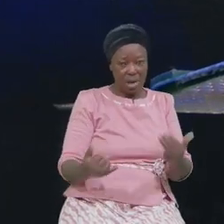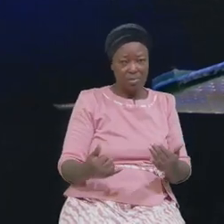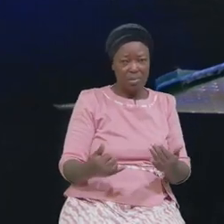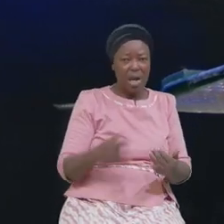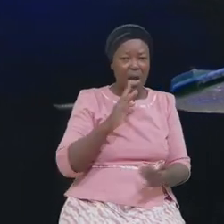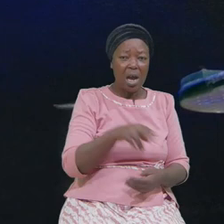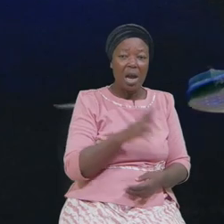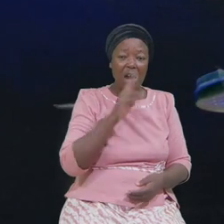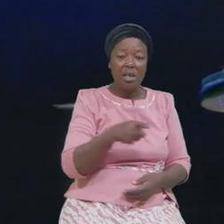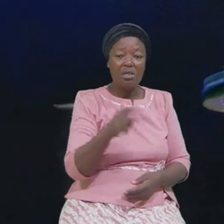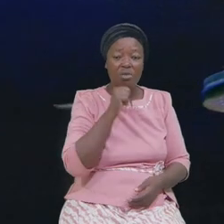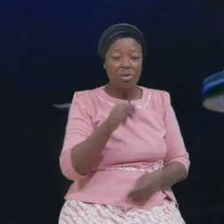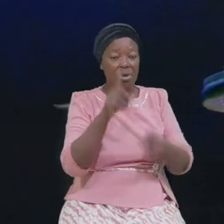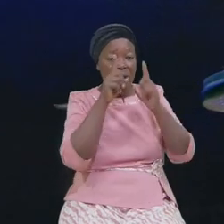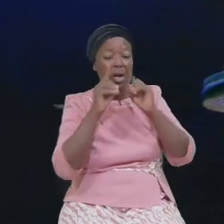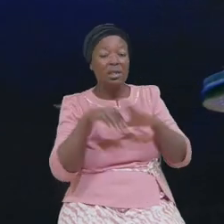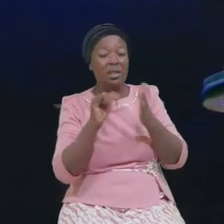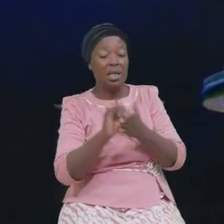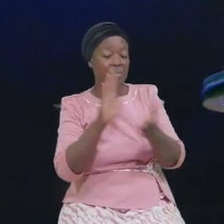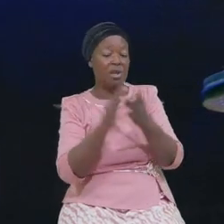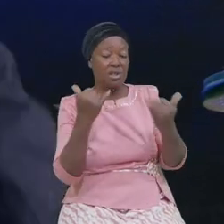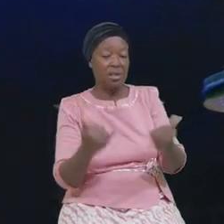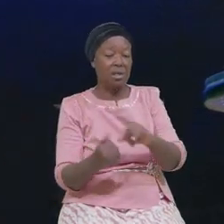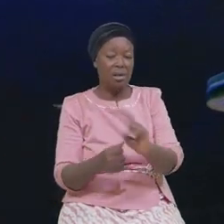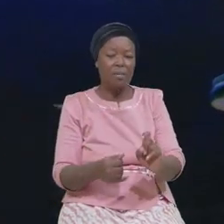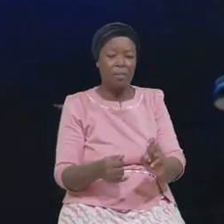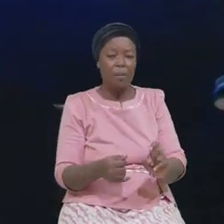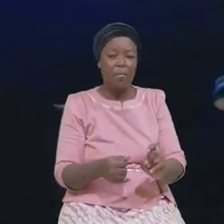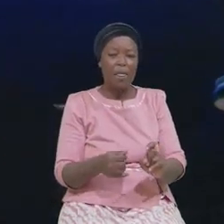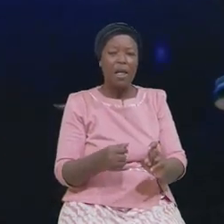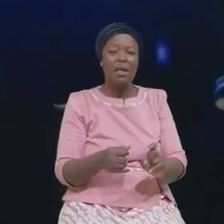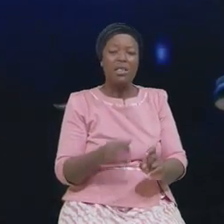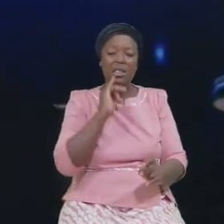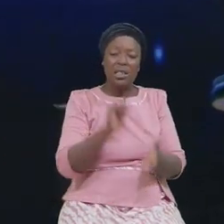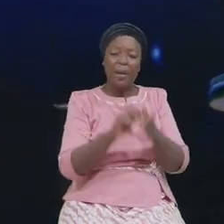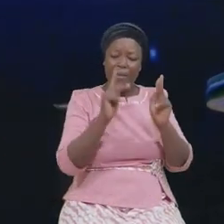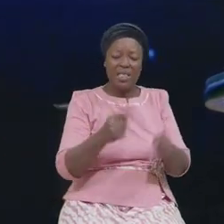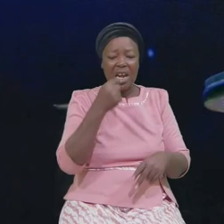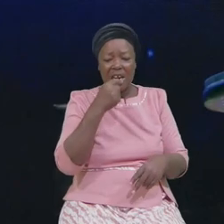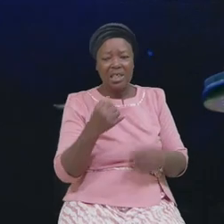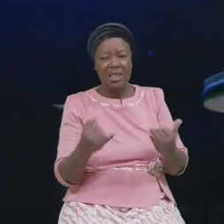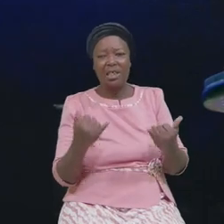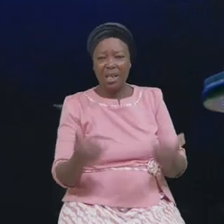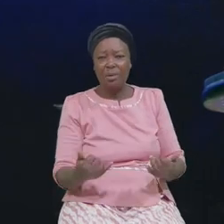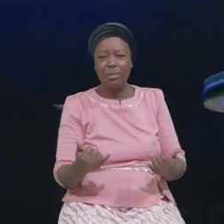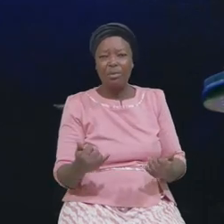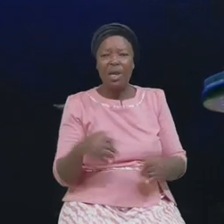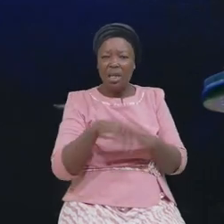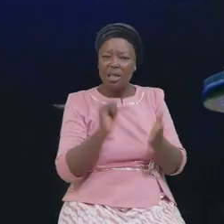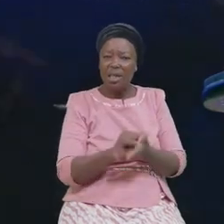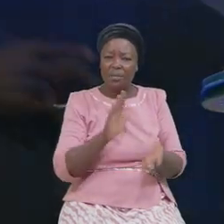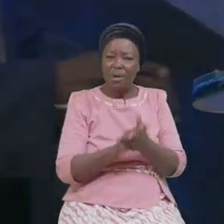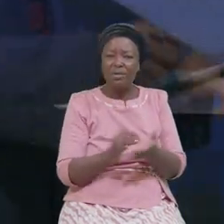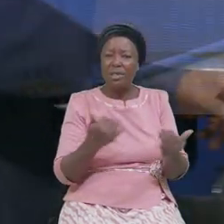crying in that marriage now, is the fellow regretting in that marriage